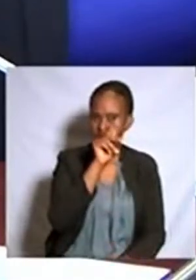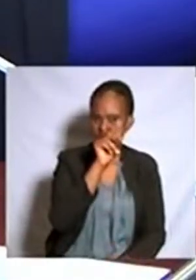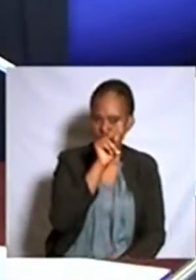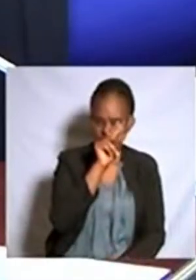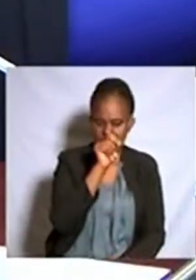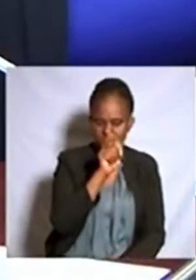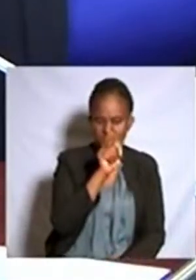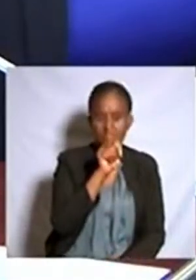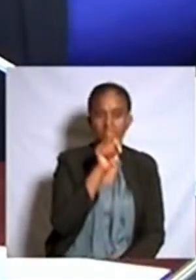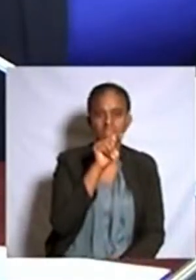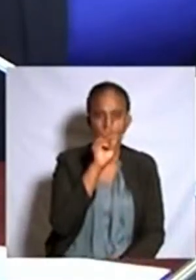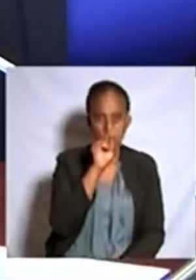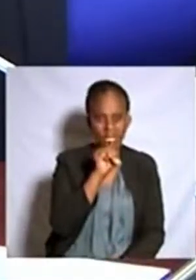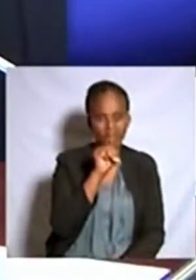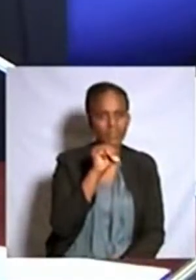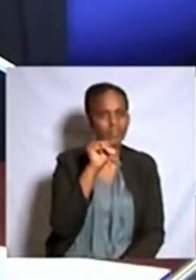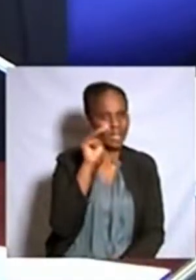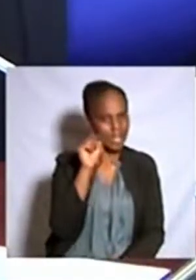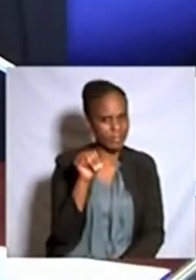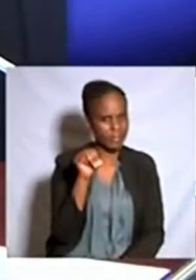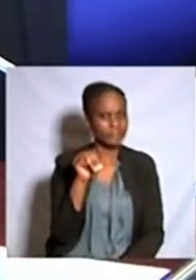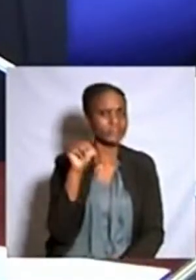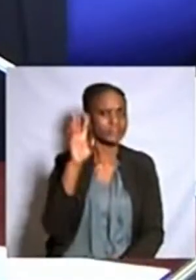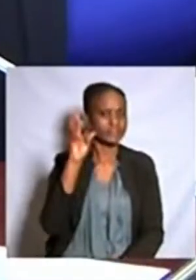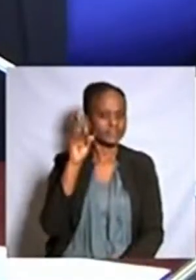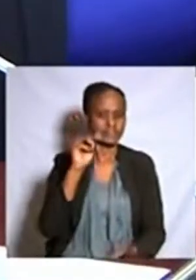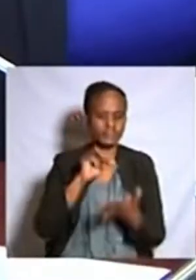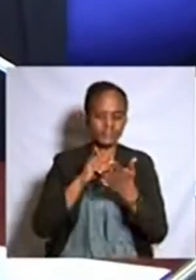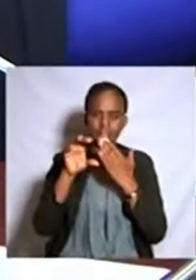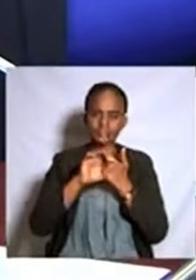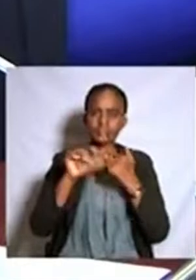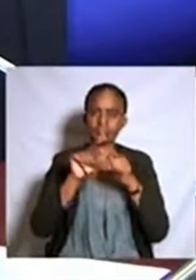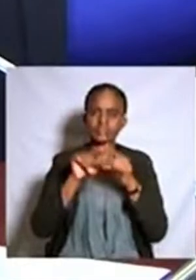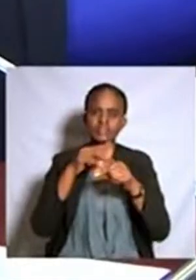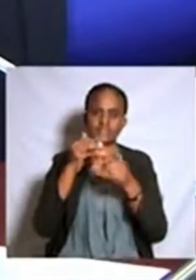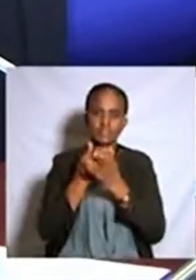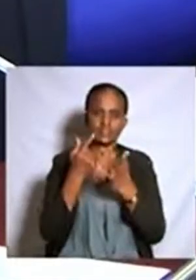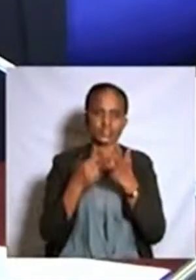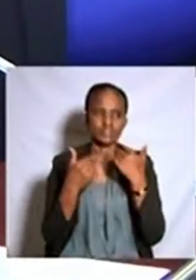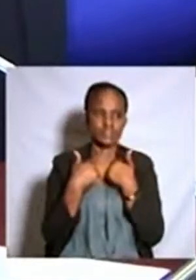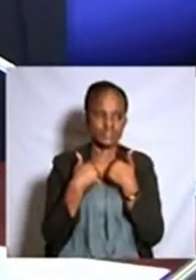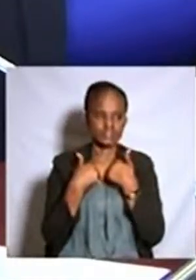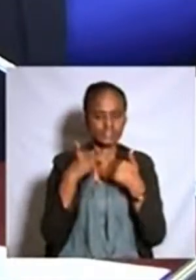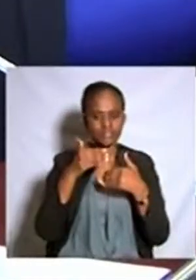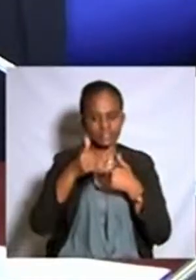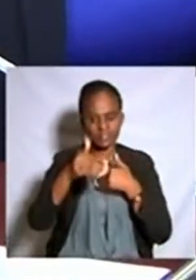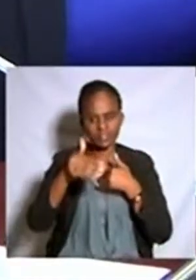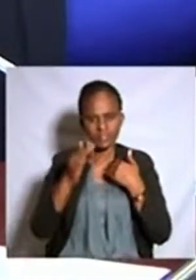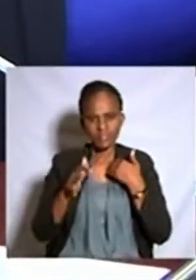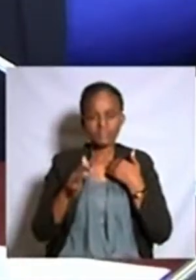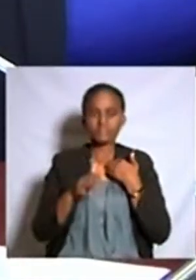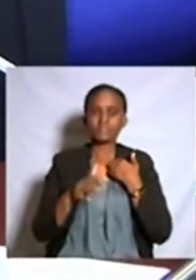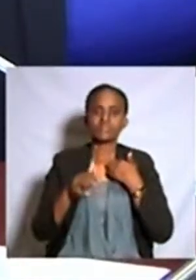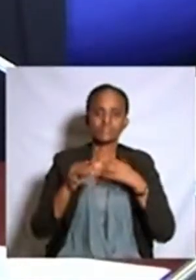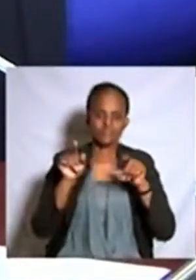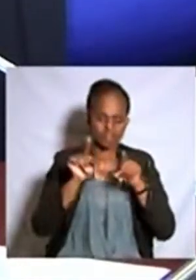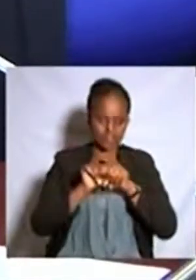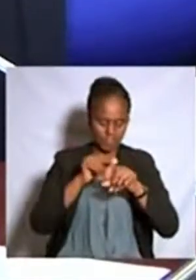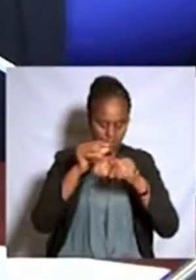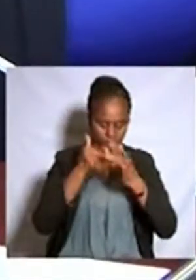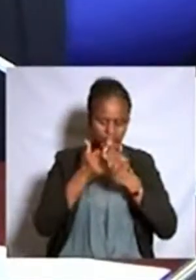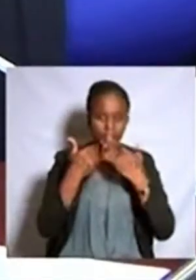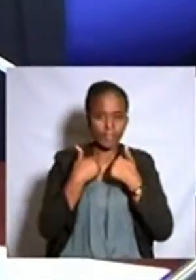TMN on 16 March 2022, and the court document to have the registrar to execute the